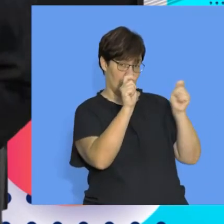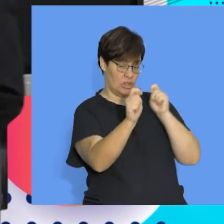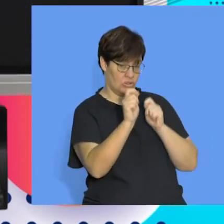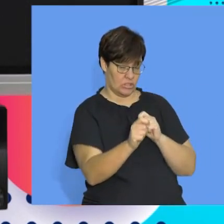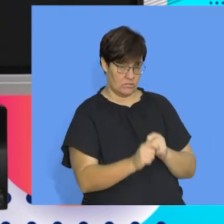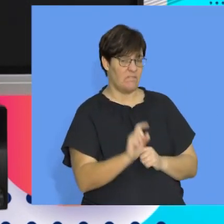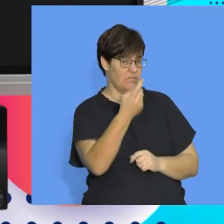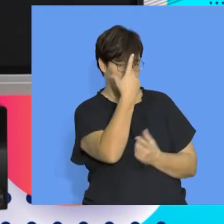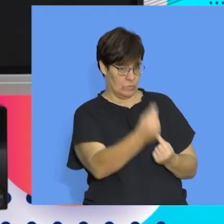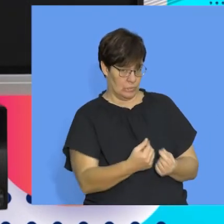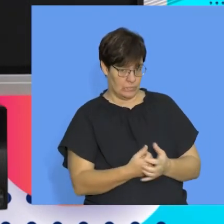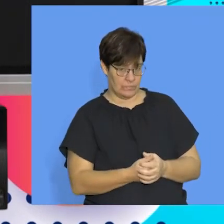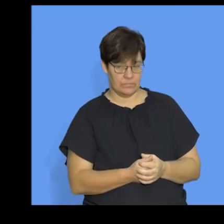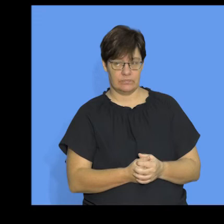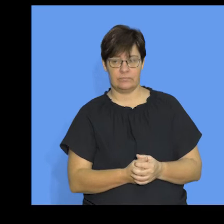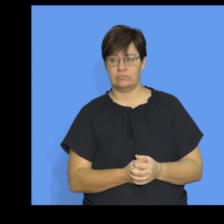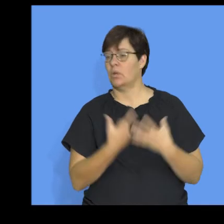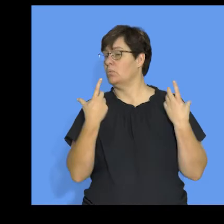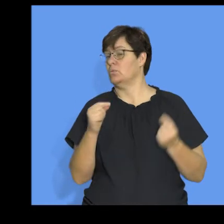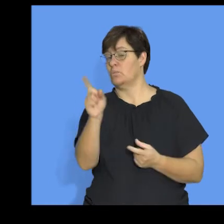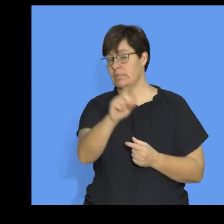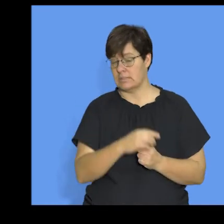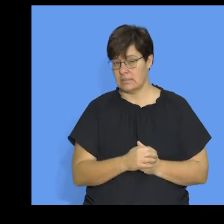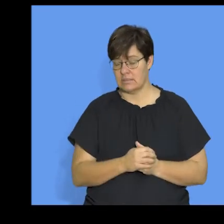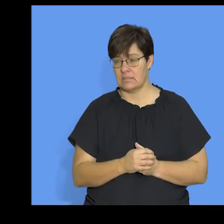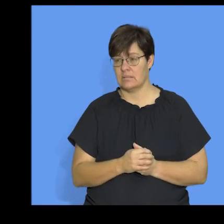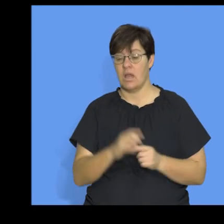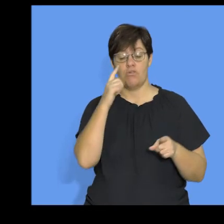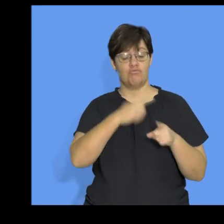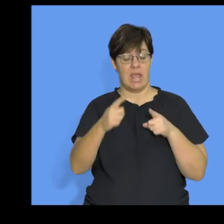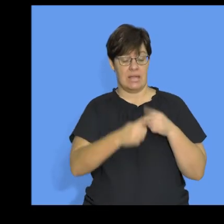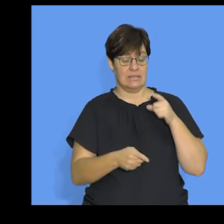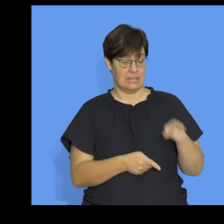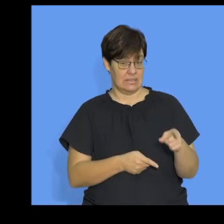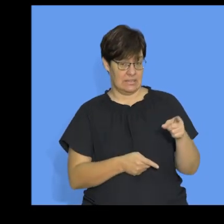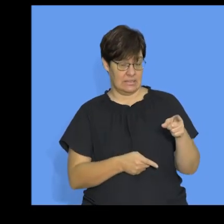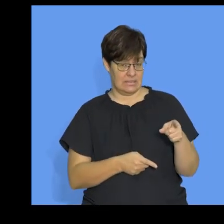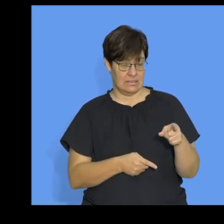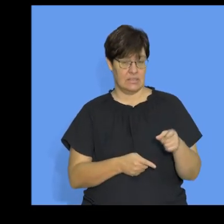do that. What are we going to do? Let's take our rent figure, which is